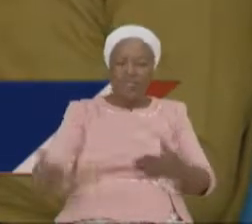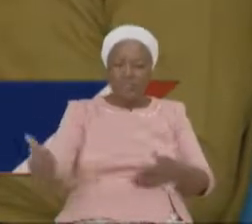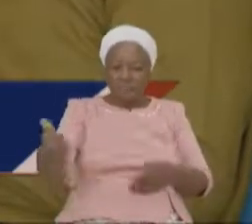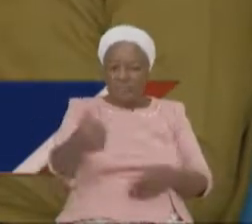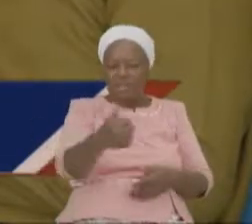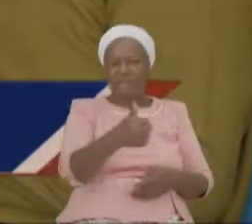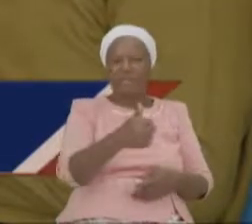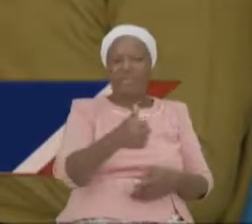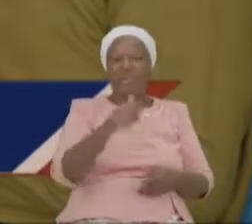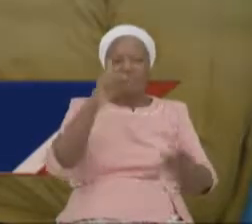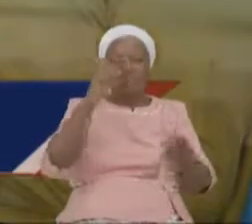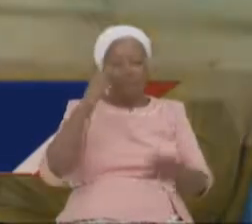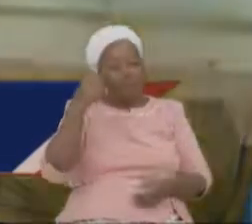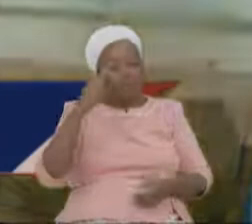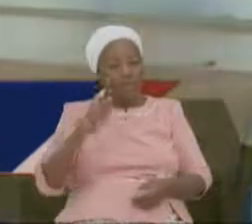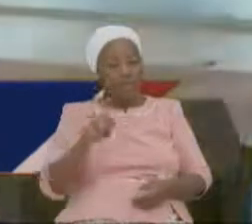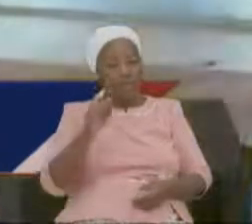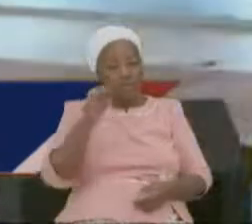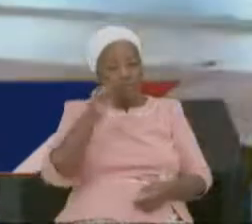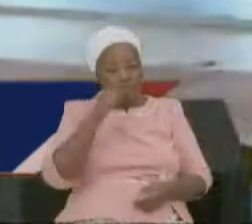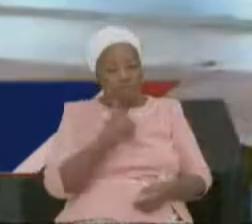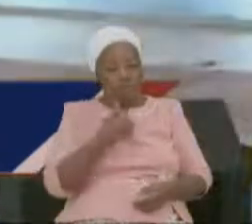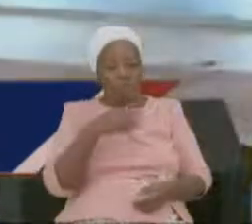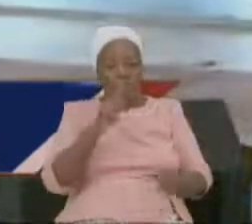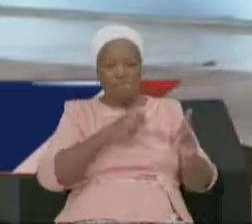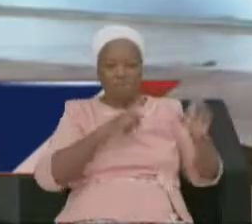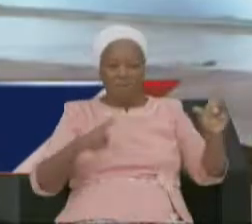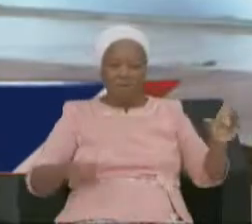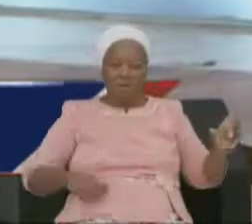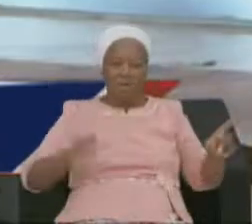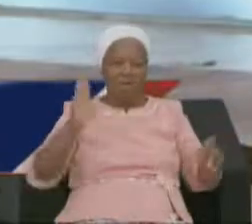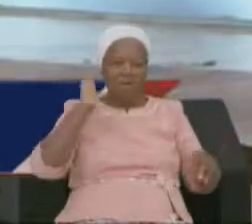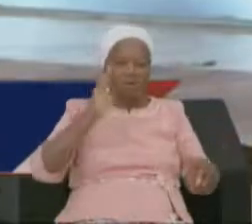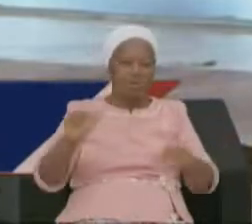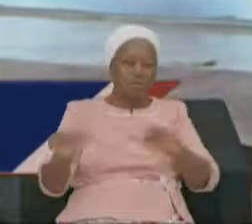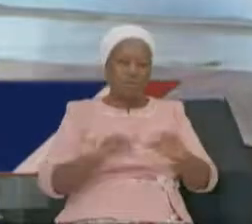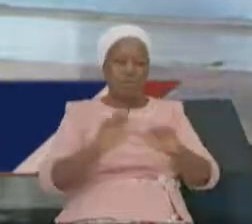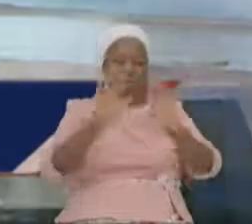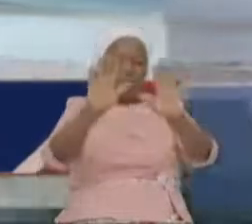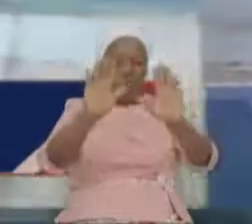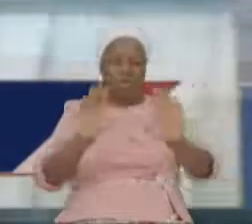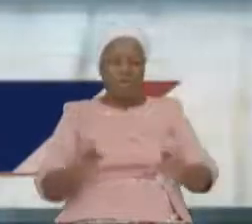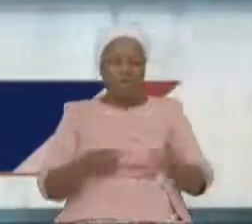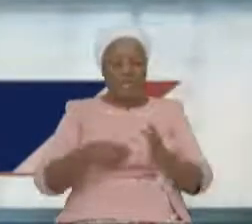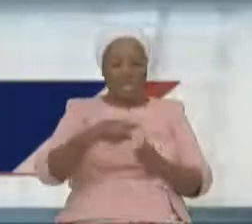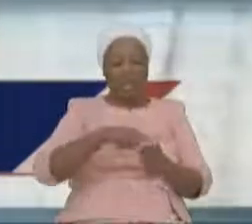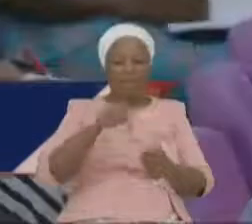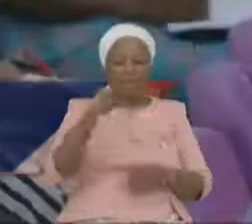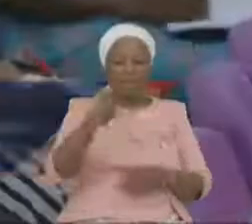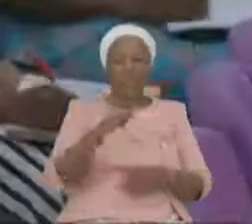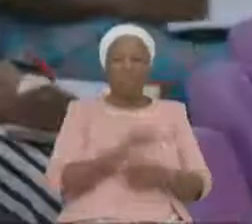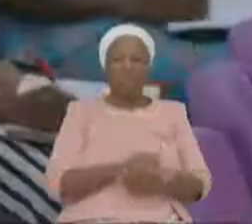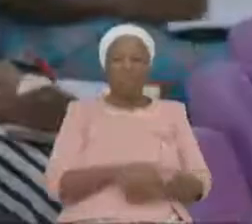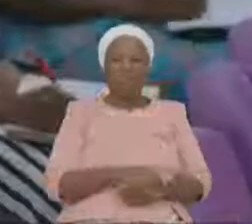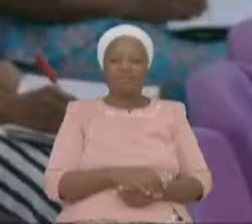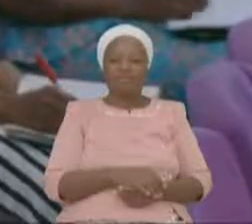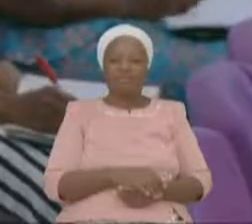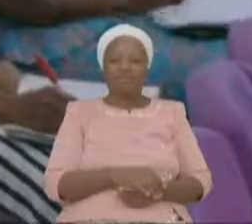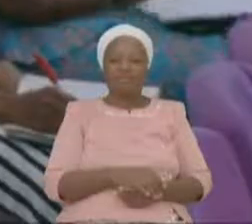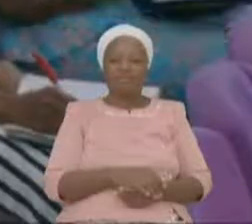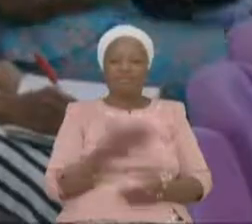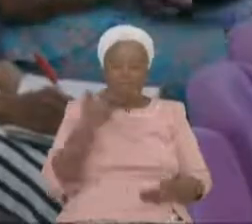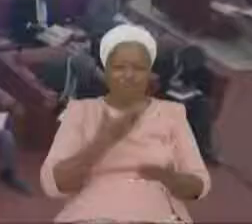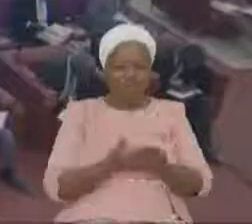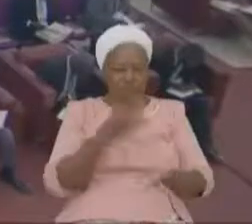yourselves, for tomorrow the Lord will do wonders among you. Good